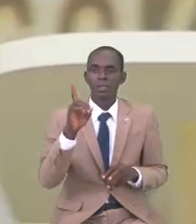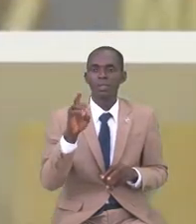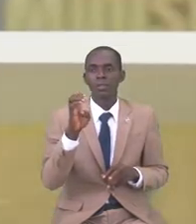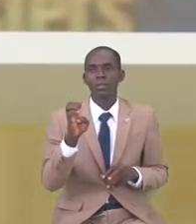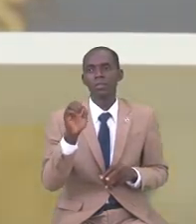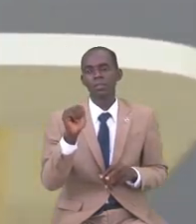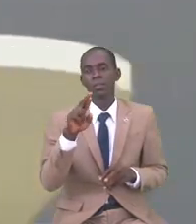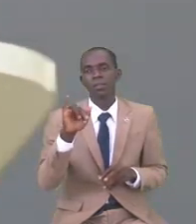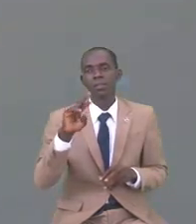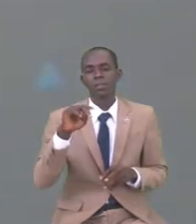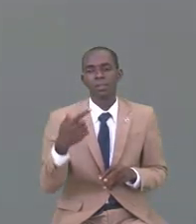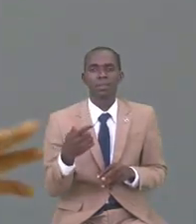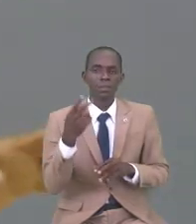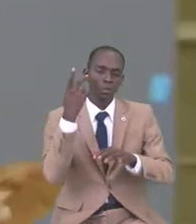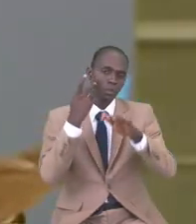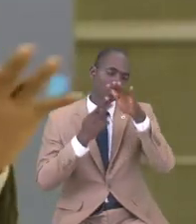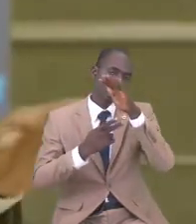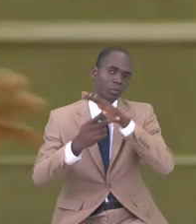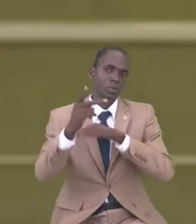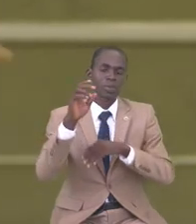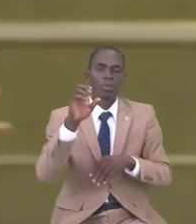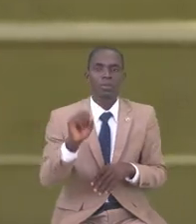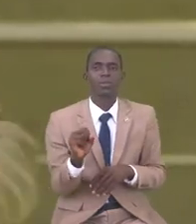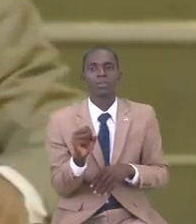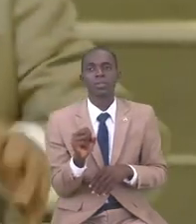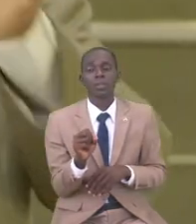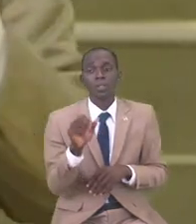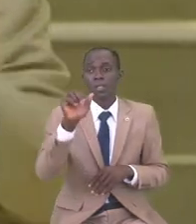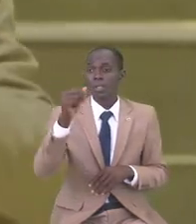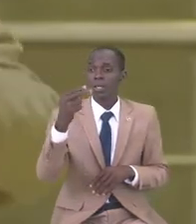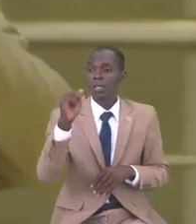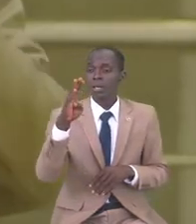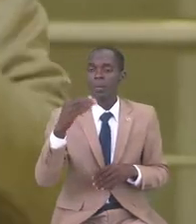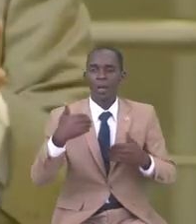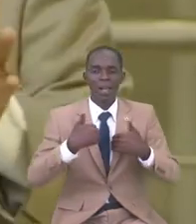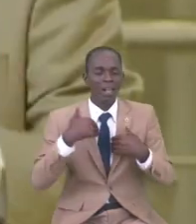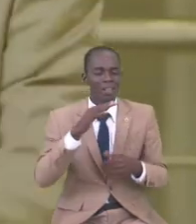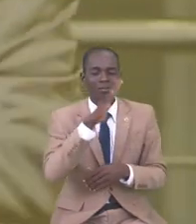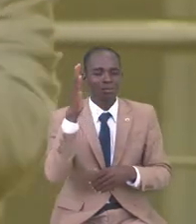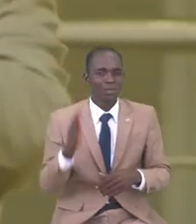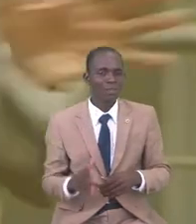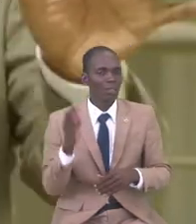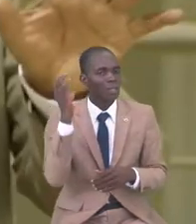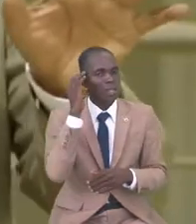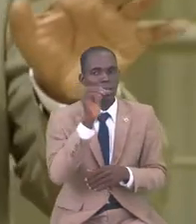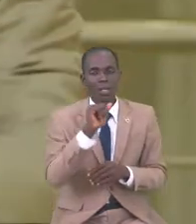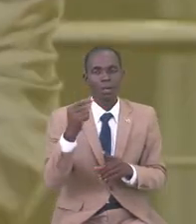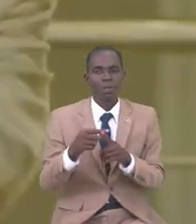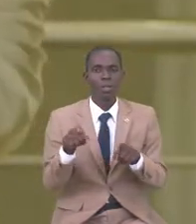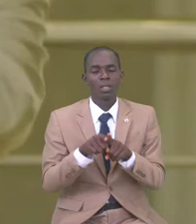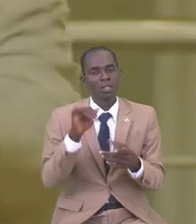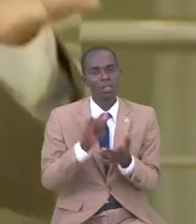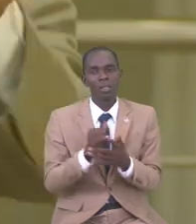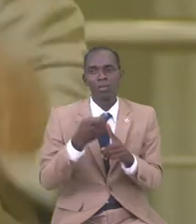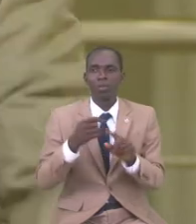daring prophecy. Ahab had never heard a word like that from any man